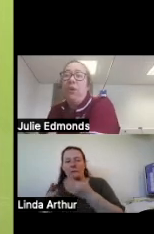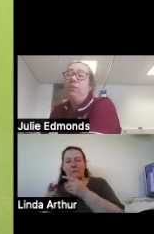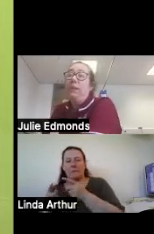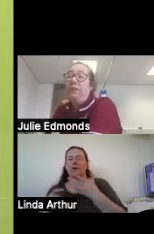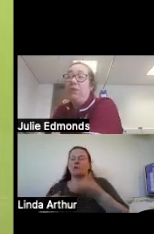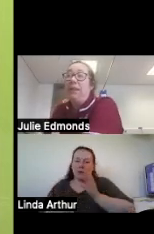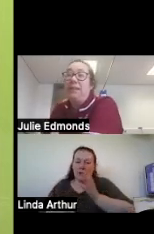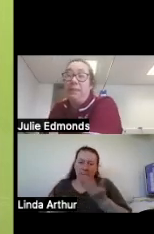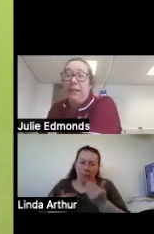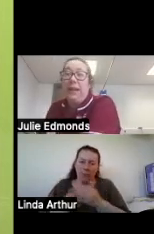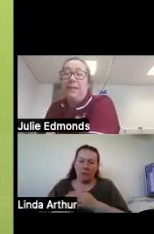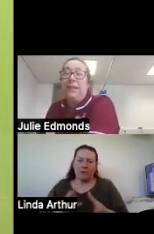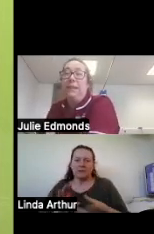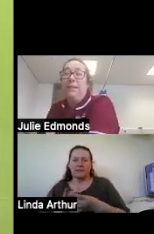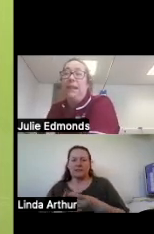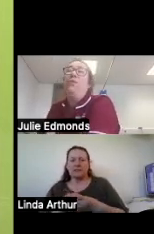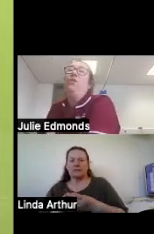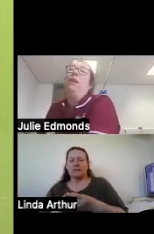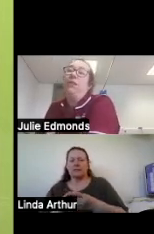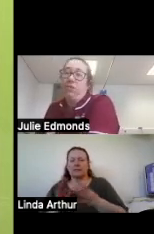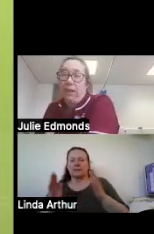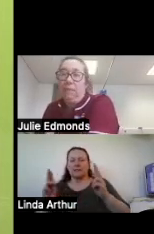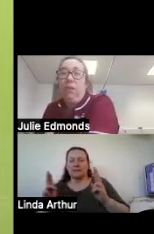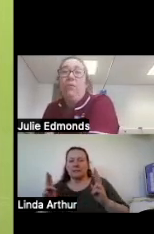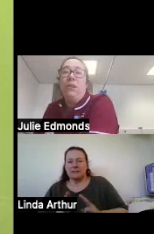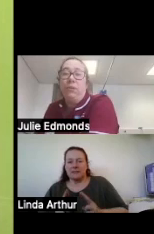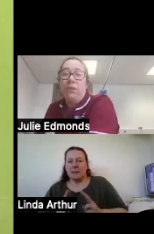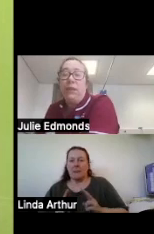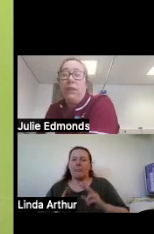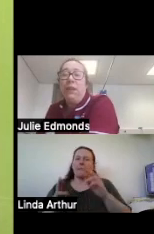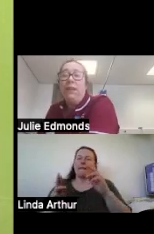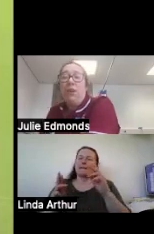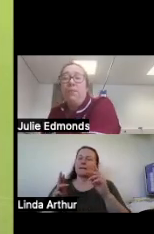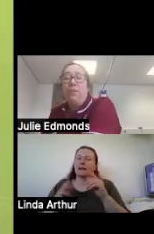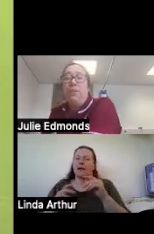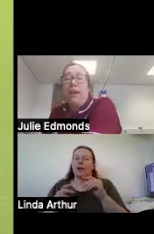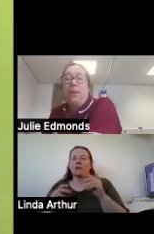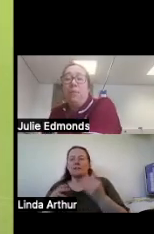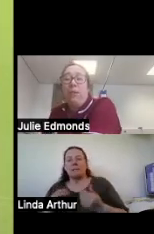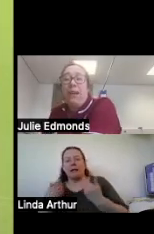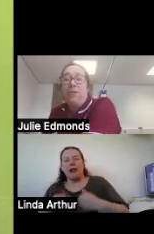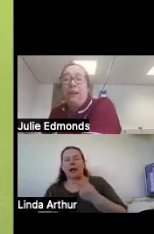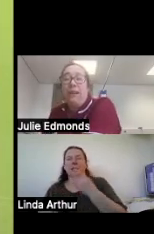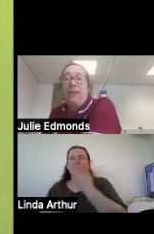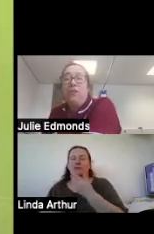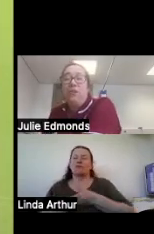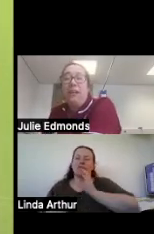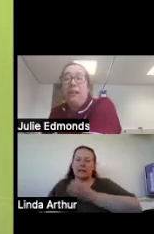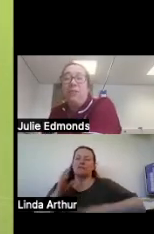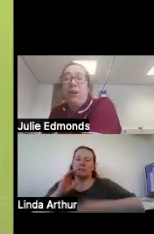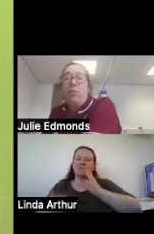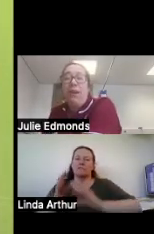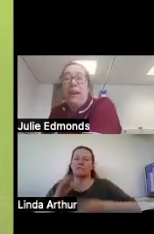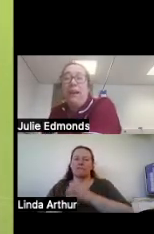more. You maybe join a slimming class and they'll say, no, you drink loads and loads. In terms of keeping our body hydrated,